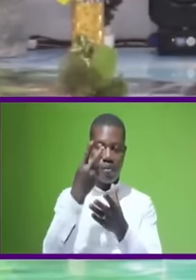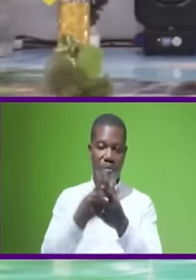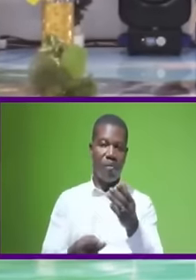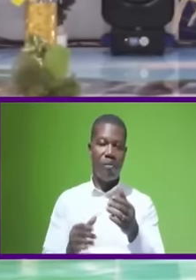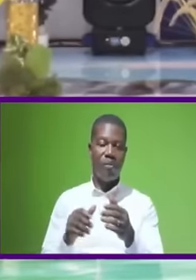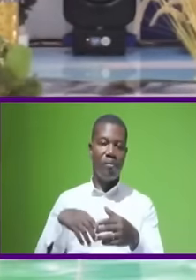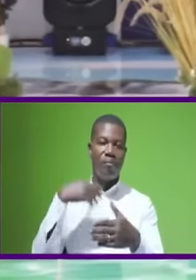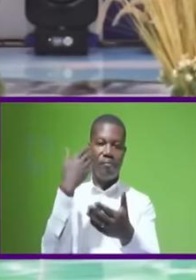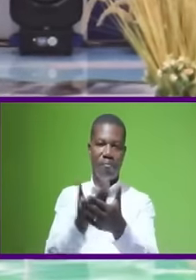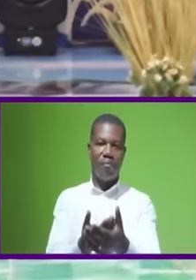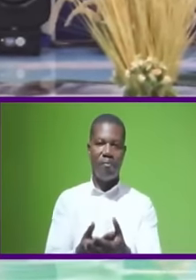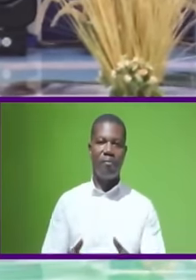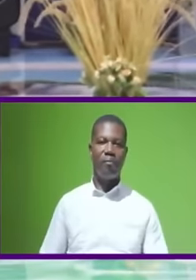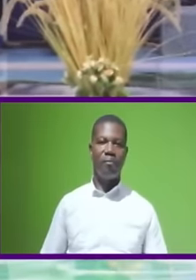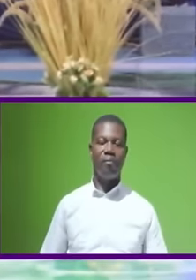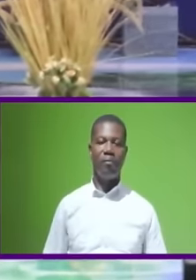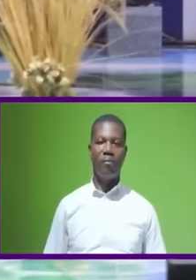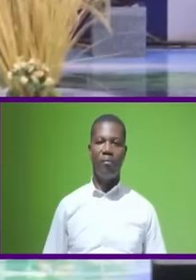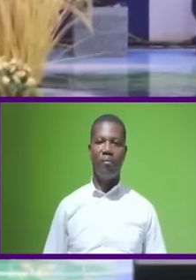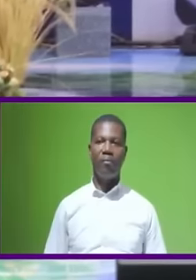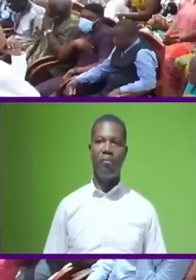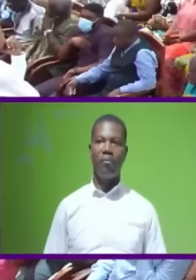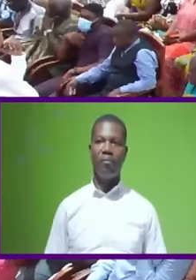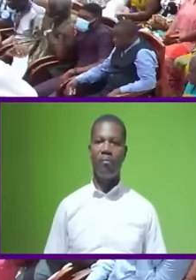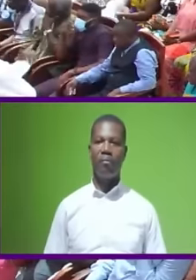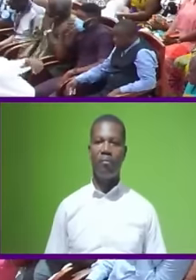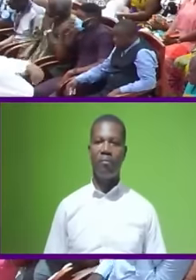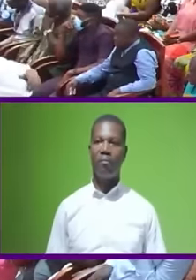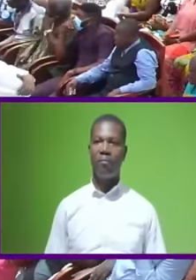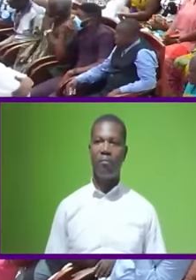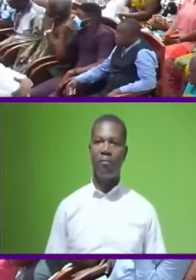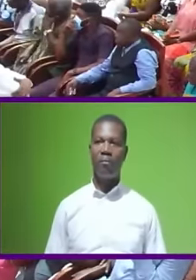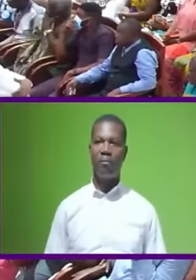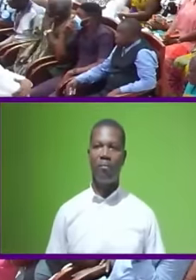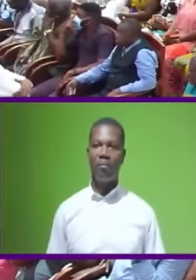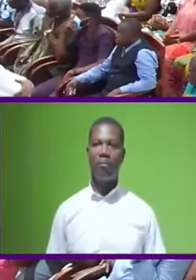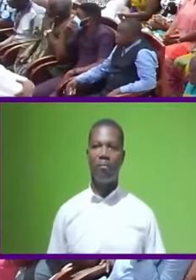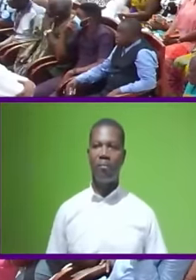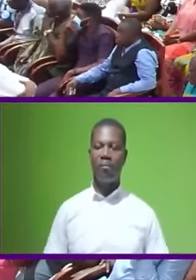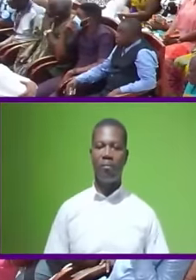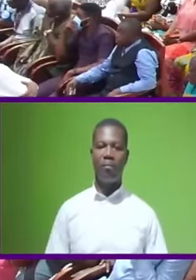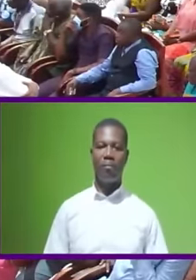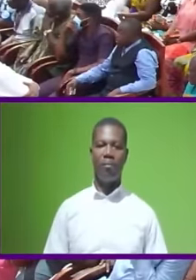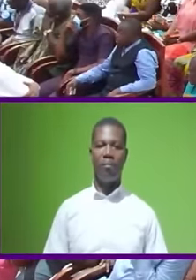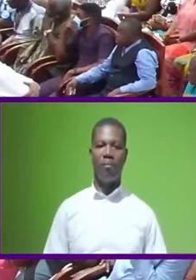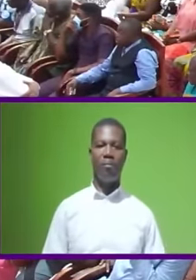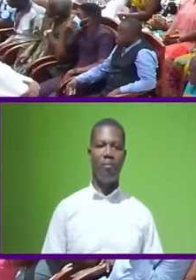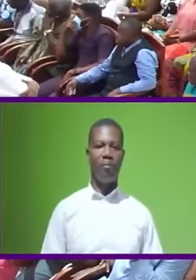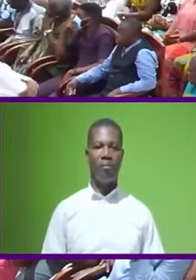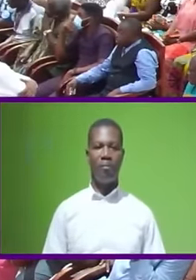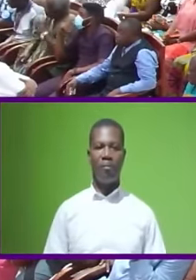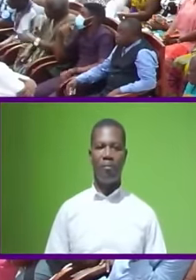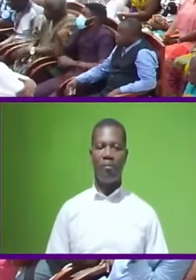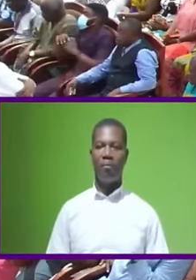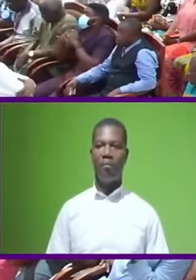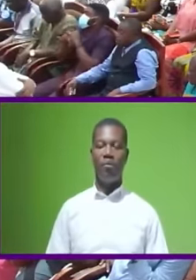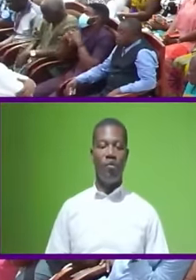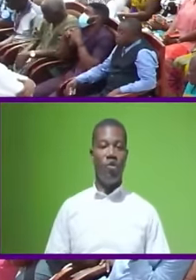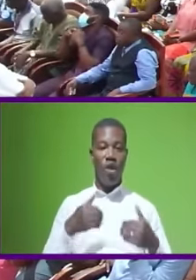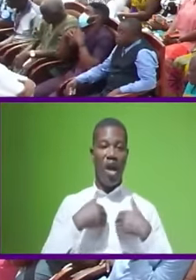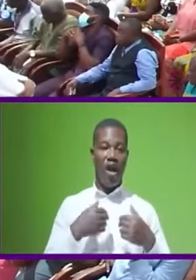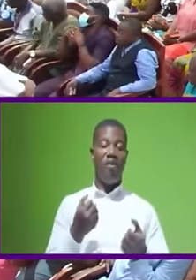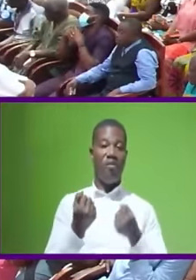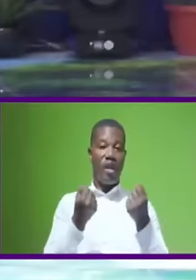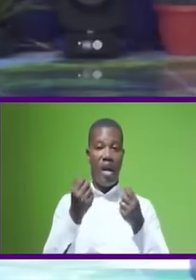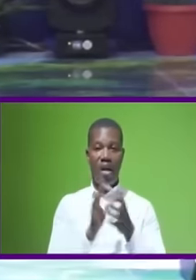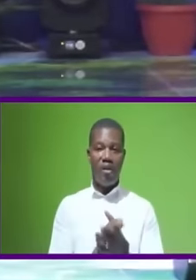When they should give you a lift along the line, you will pay and then they'll bring you to this place. Who are taxi? Many